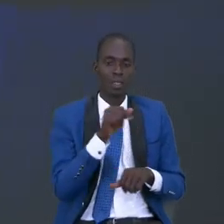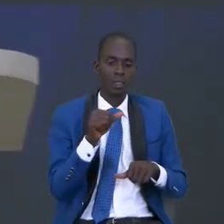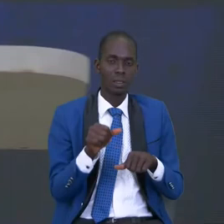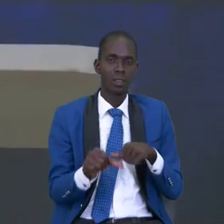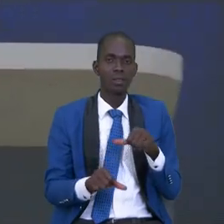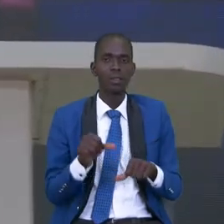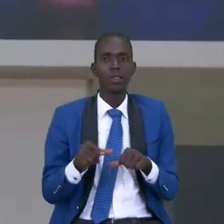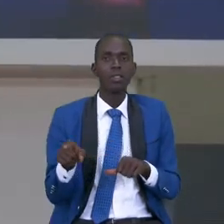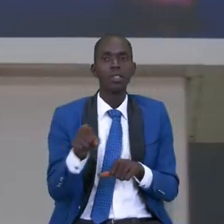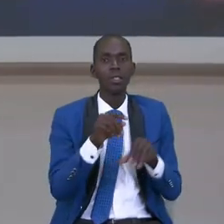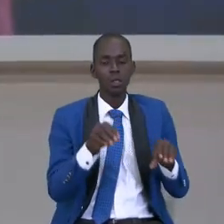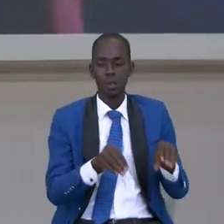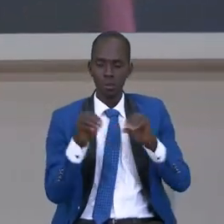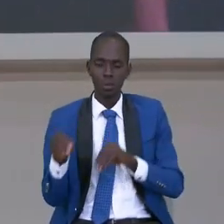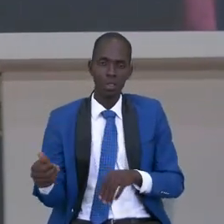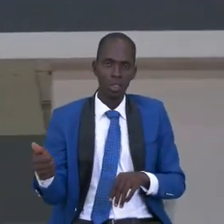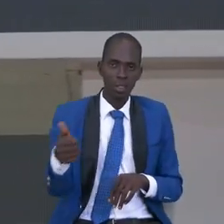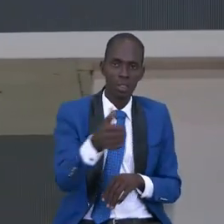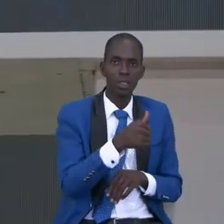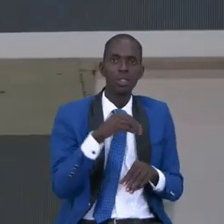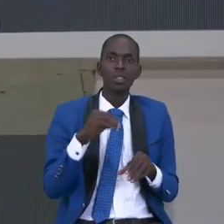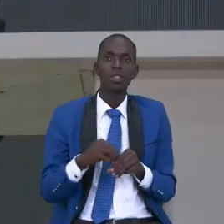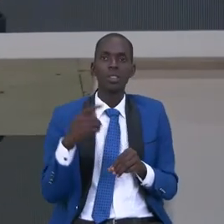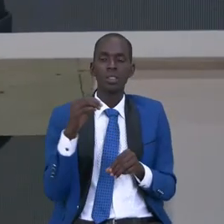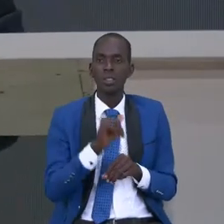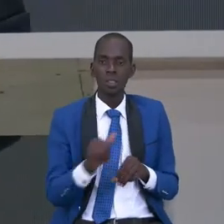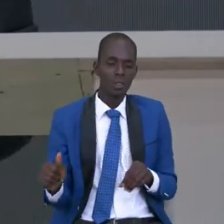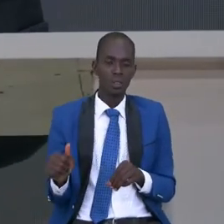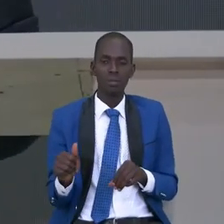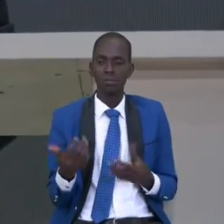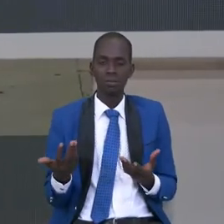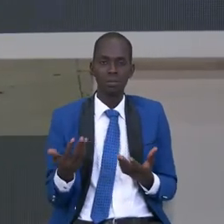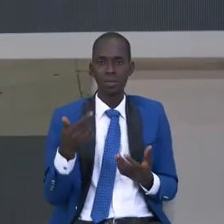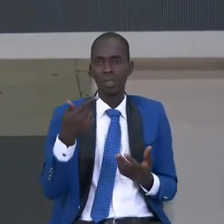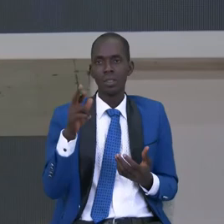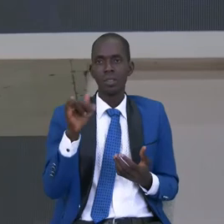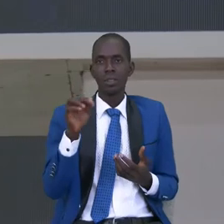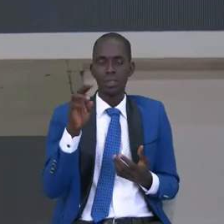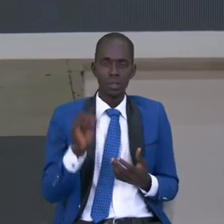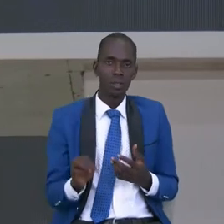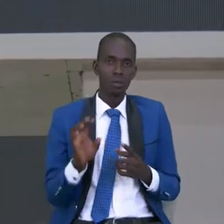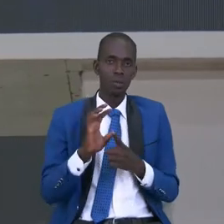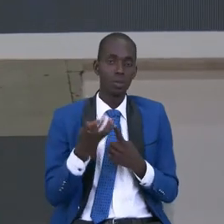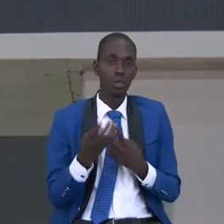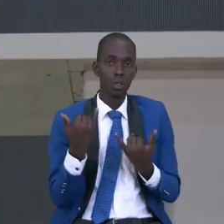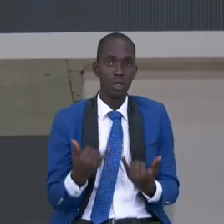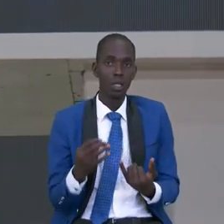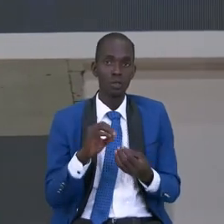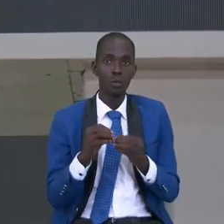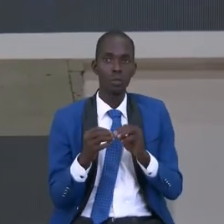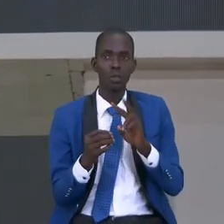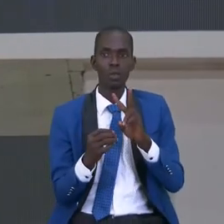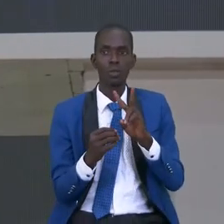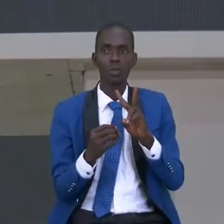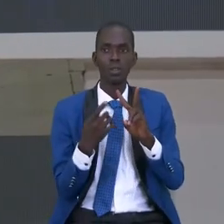put themselves in a grim condition. Look at number two. Number two,